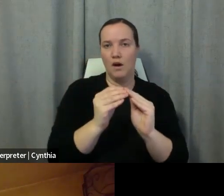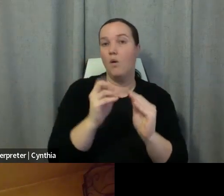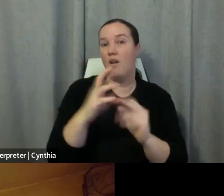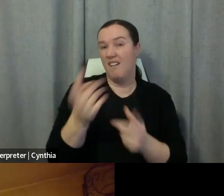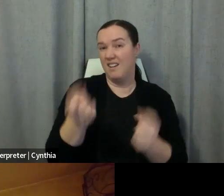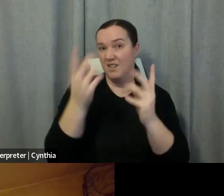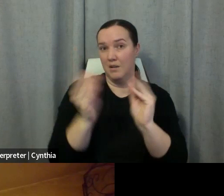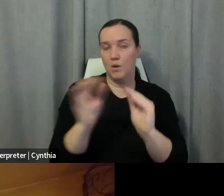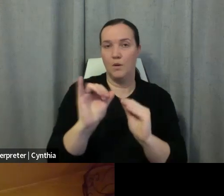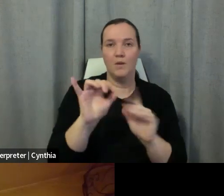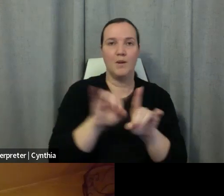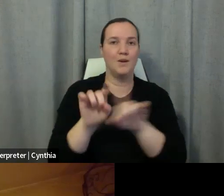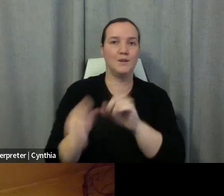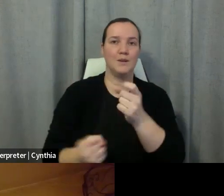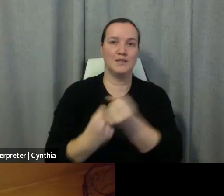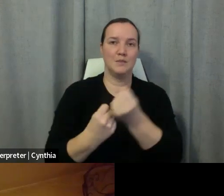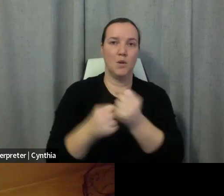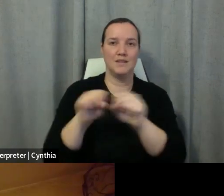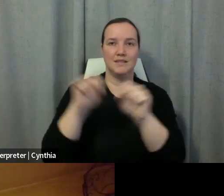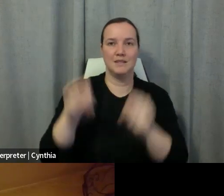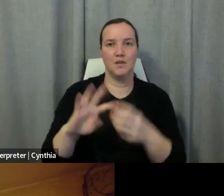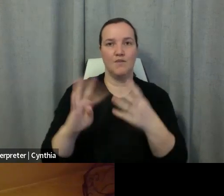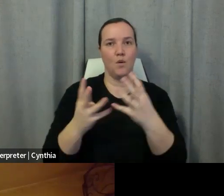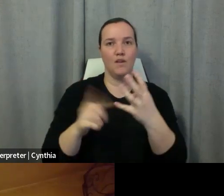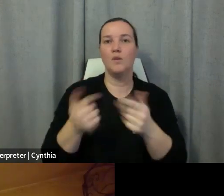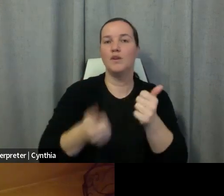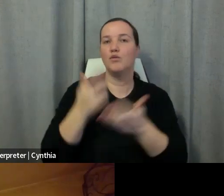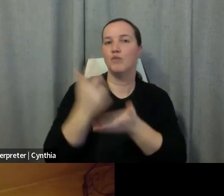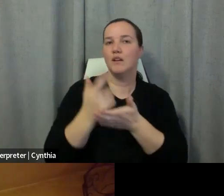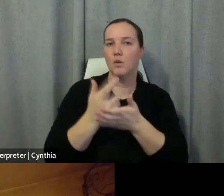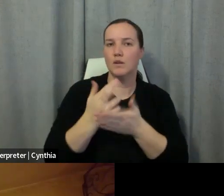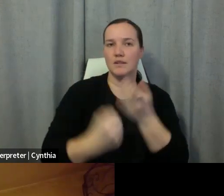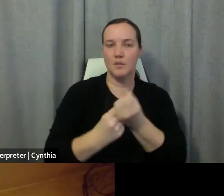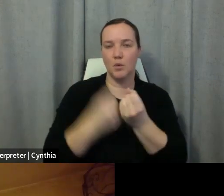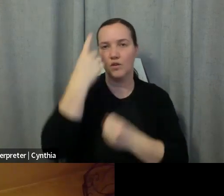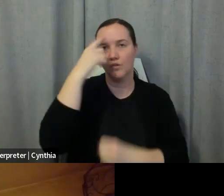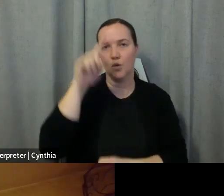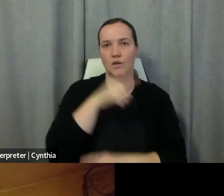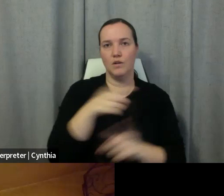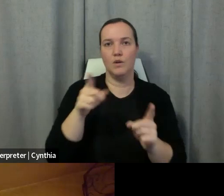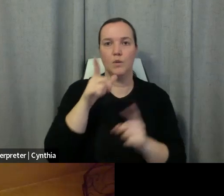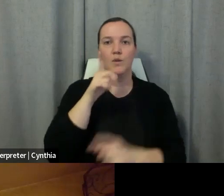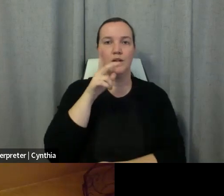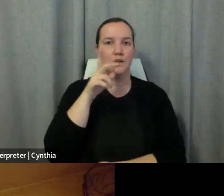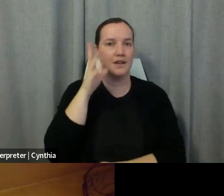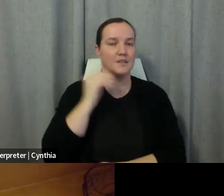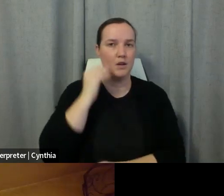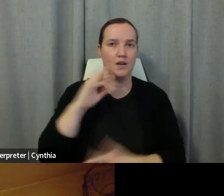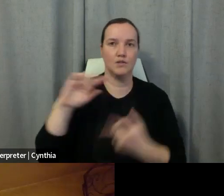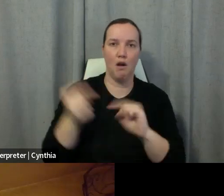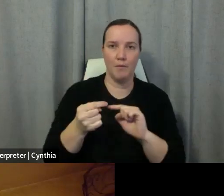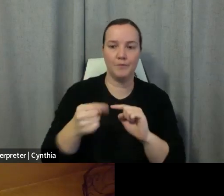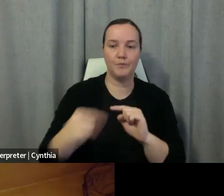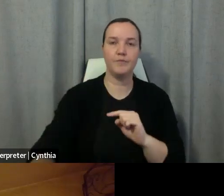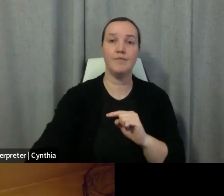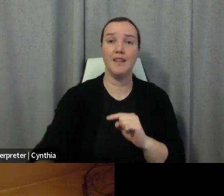and also the systems of support. And I think the fourth would be, what are the resources and the supports for folks who experience harm? And that includes